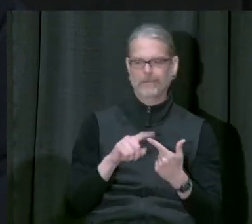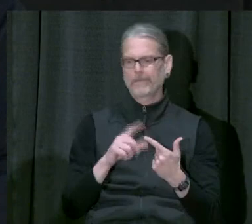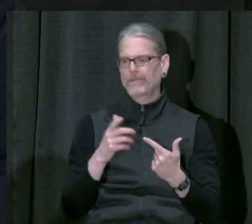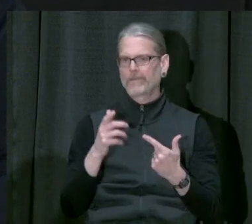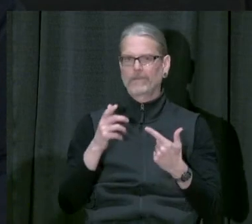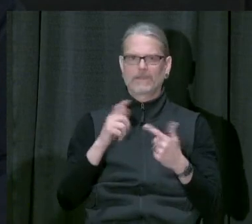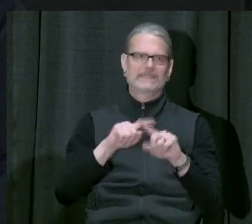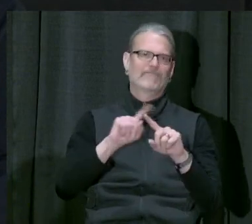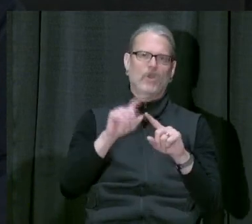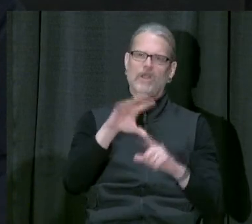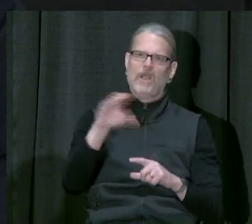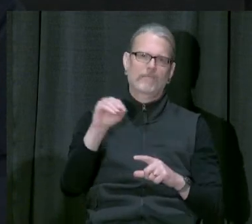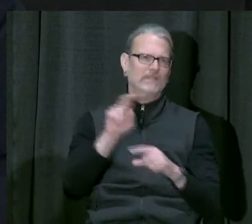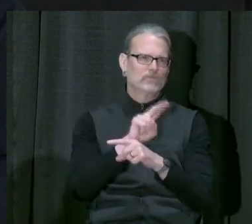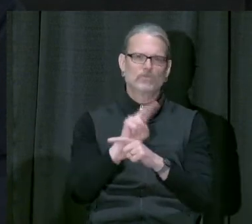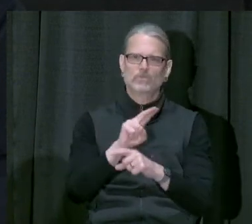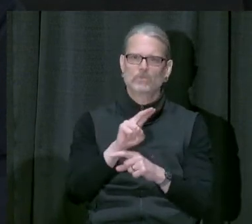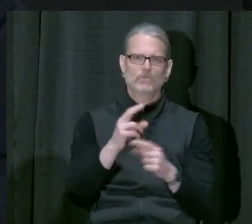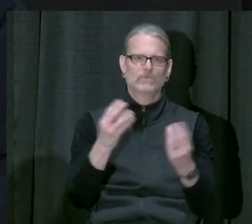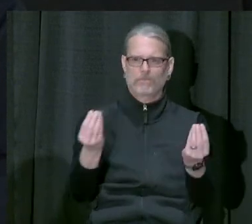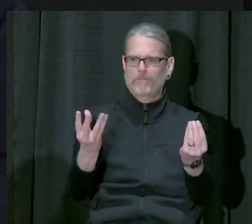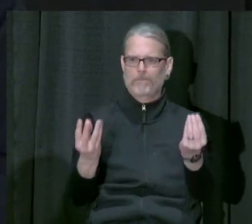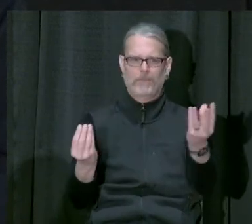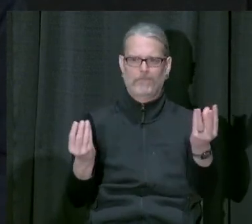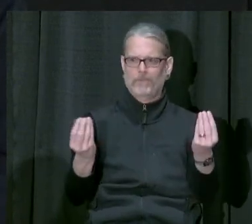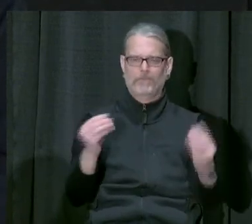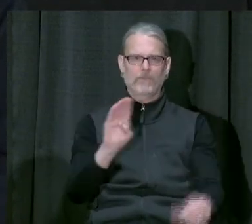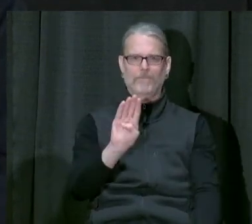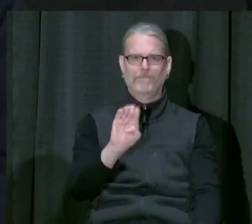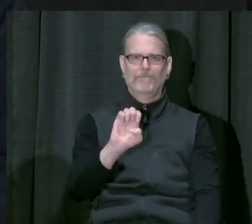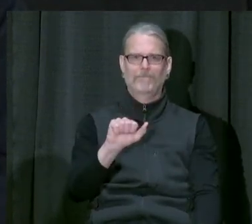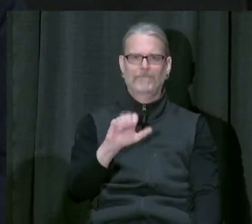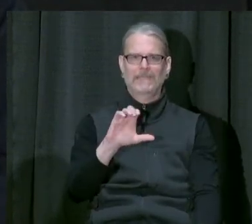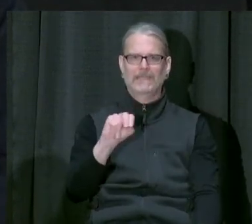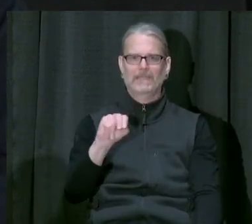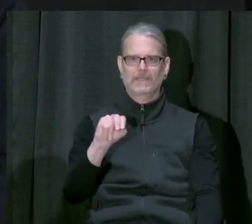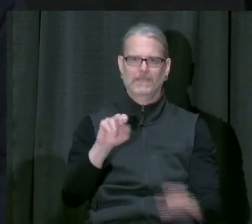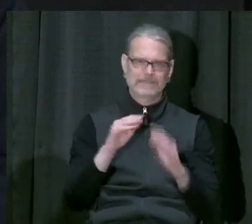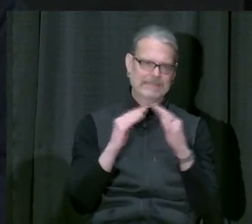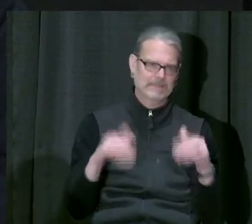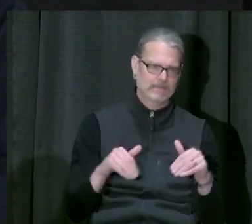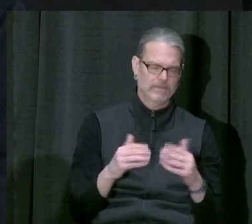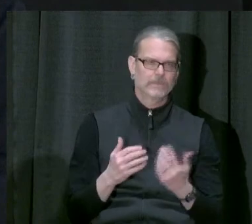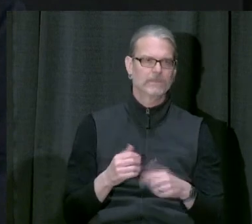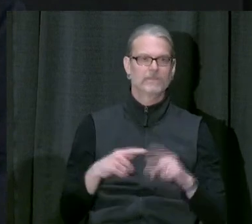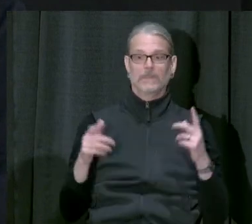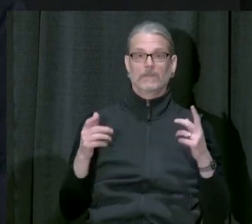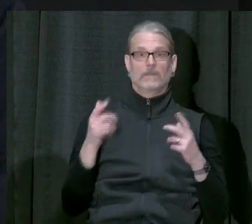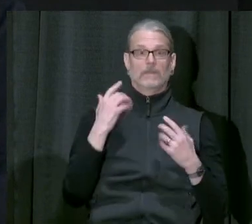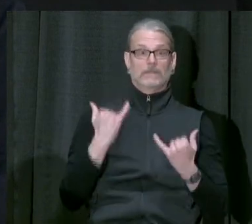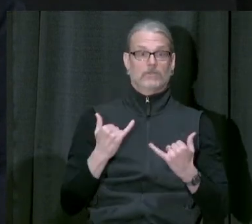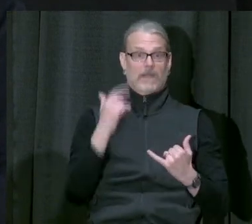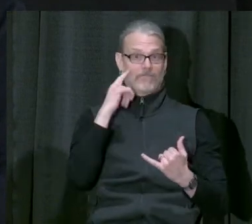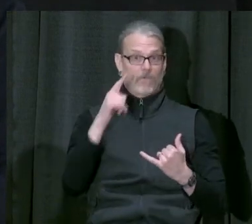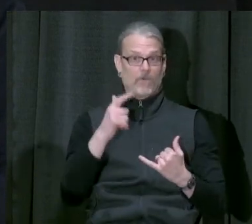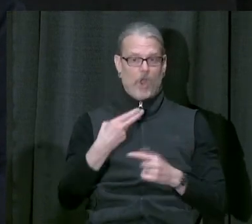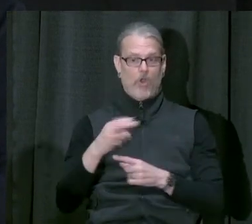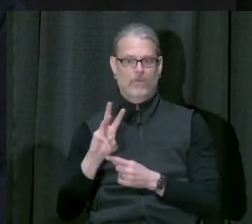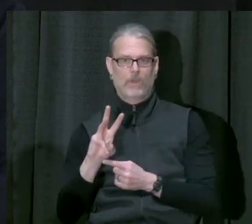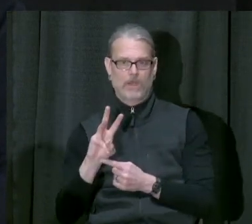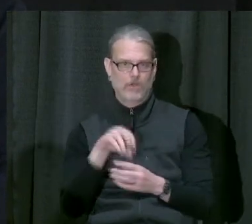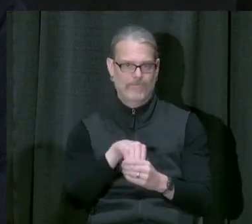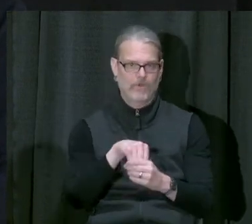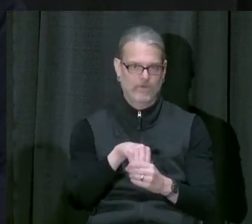them. There's lots of beacon systems out there. But they, having hardware involved in the